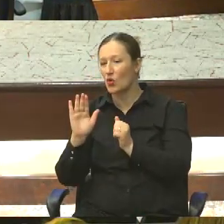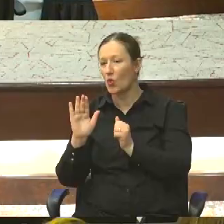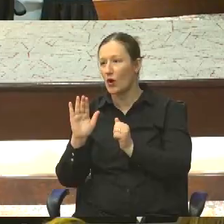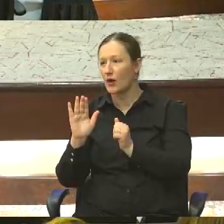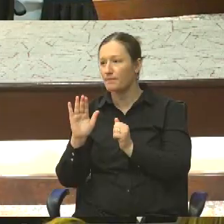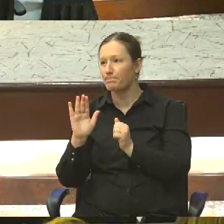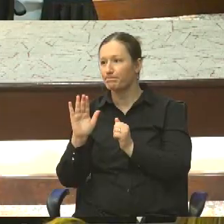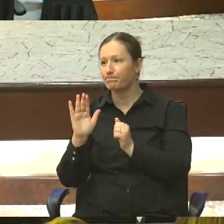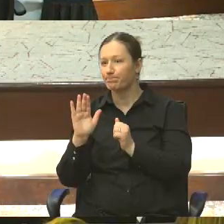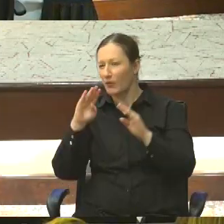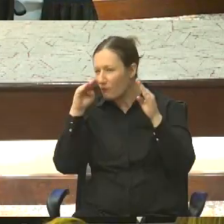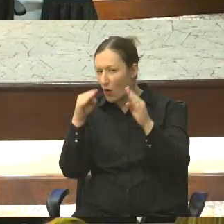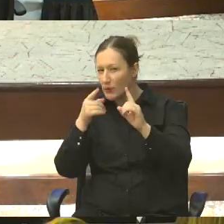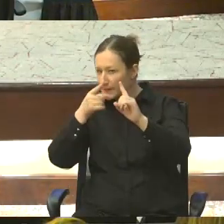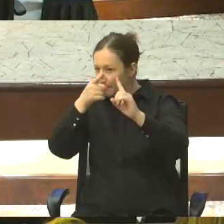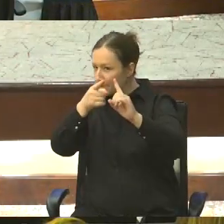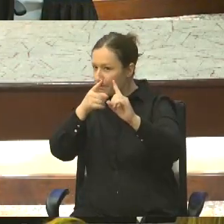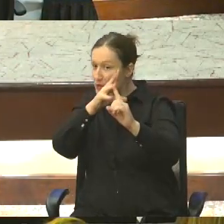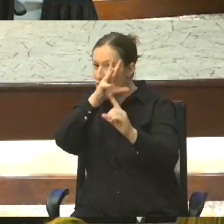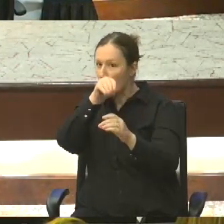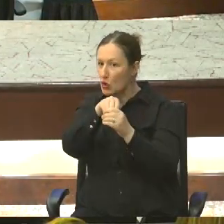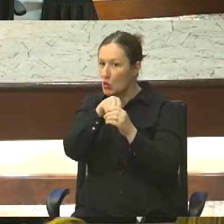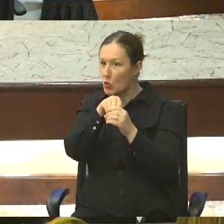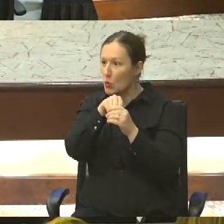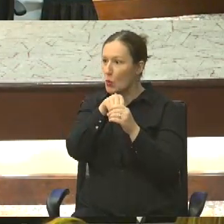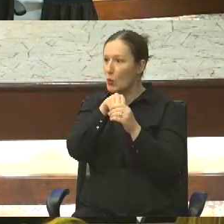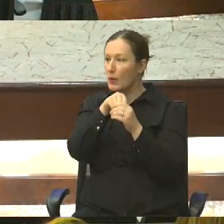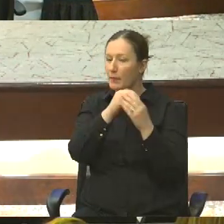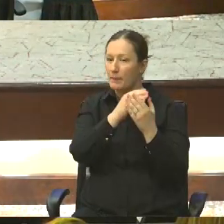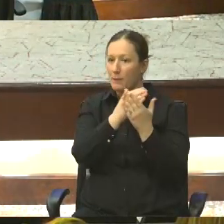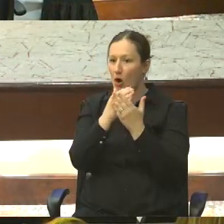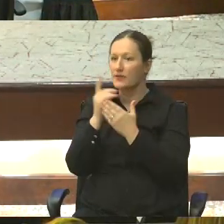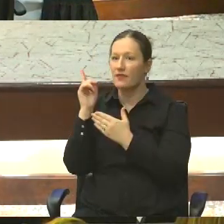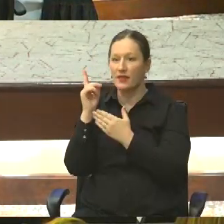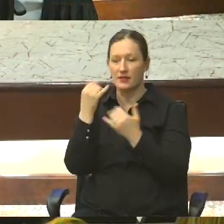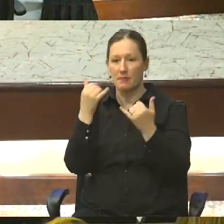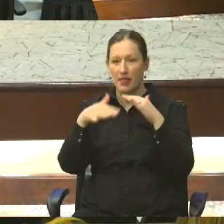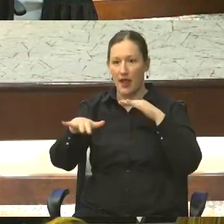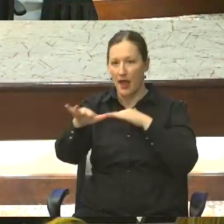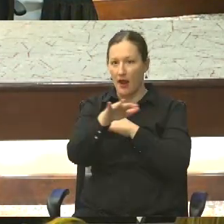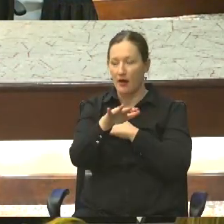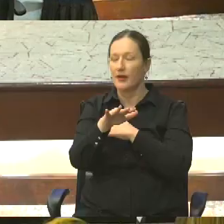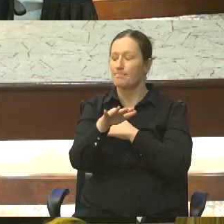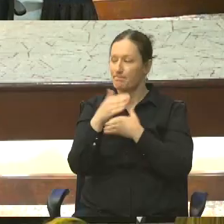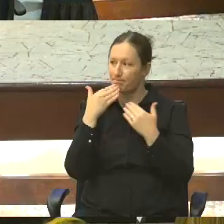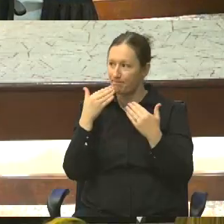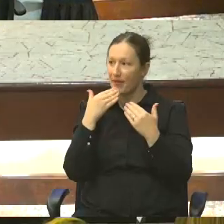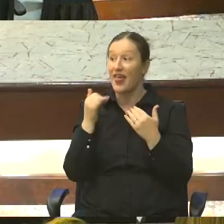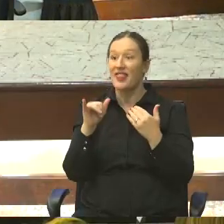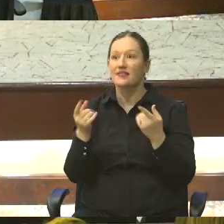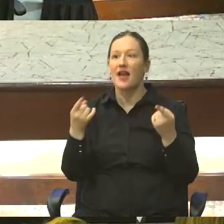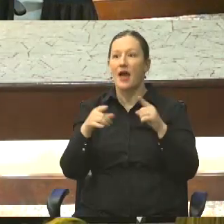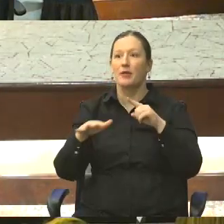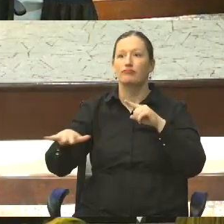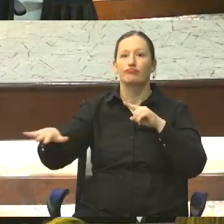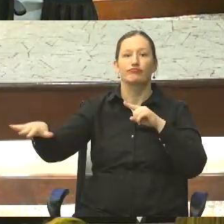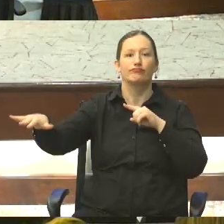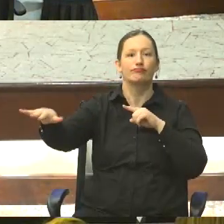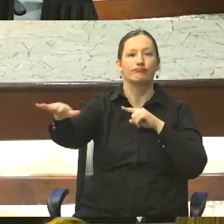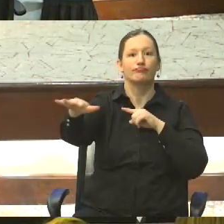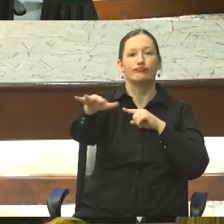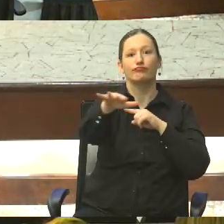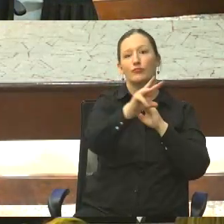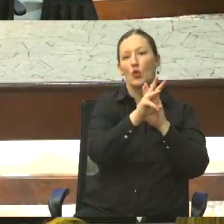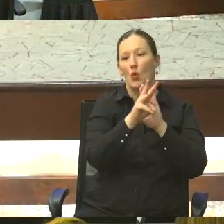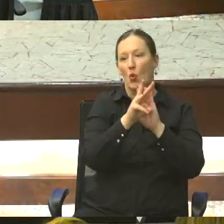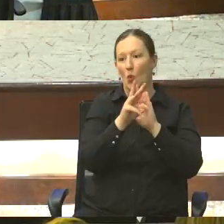intentionality of including inclusive pieces in this playscape. That is what has been happening across various, as we update and